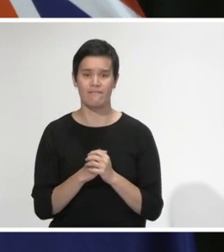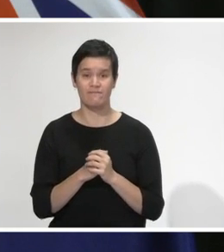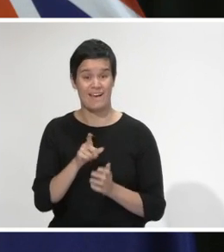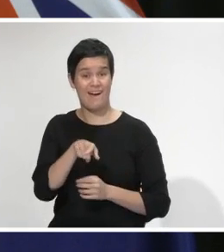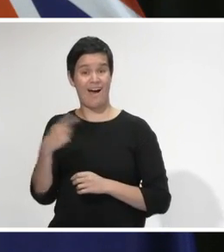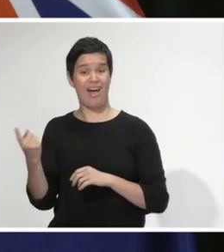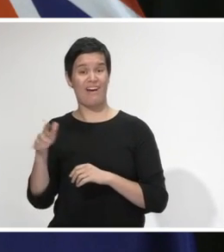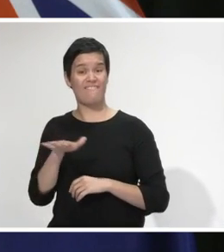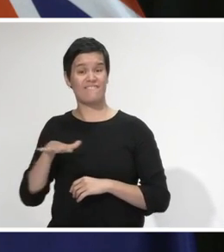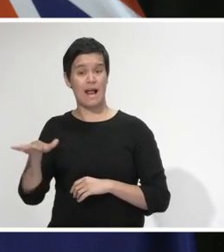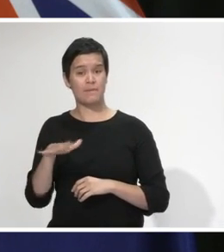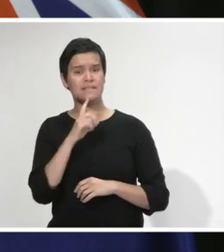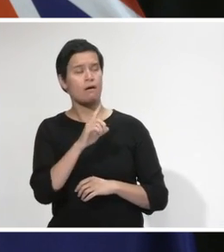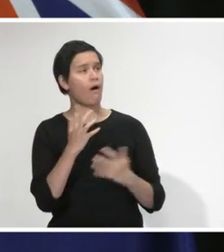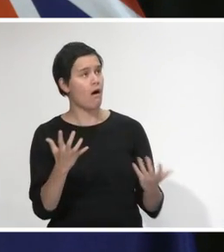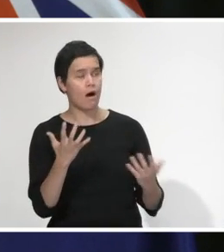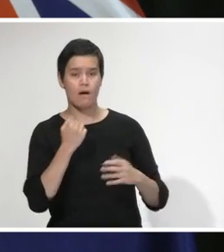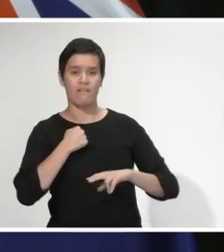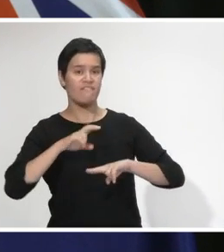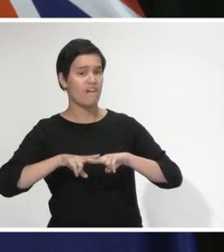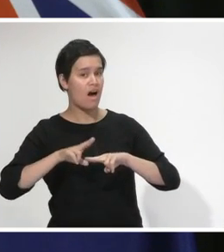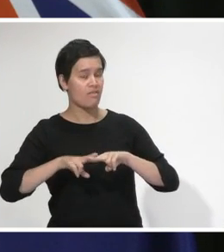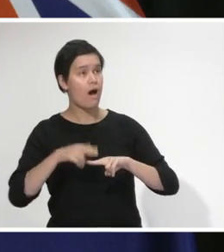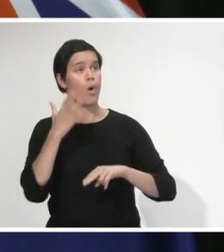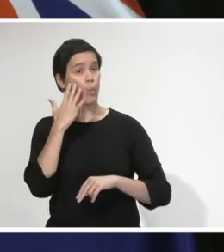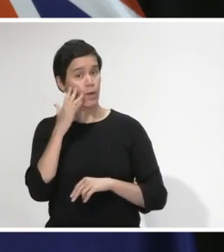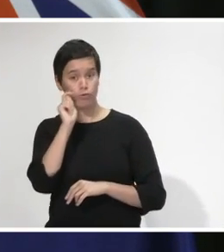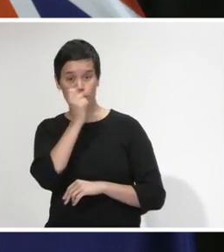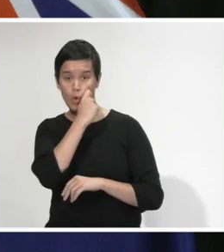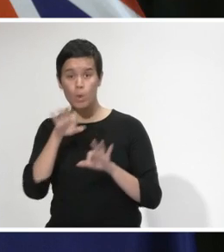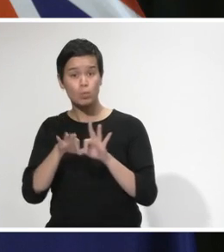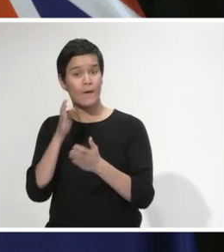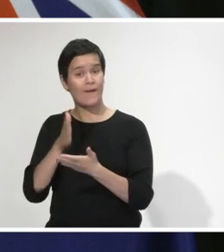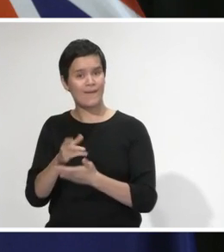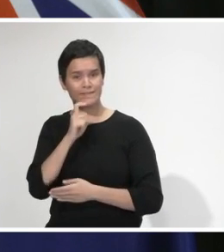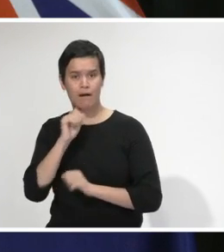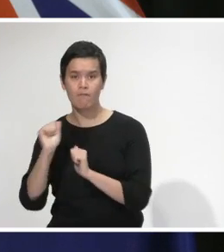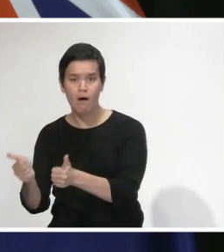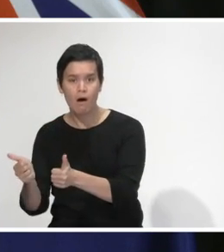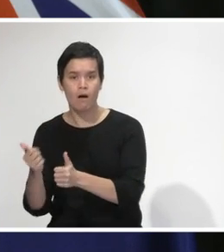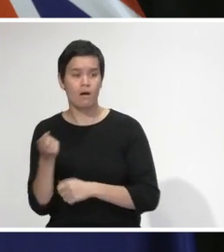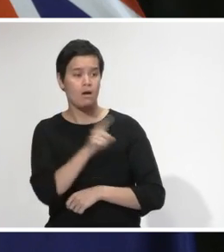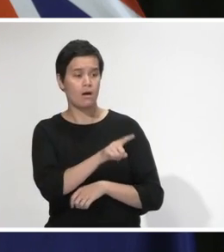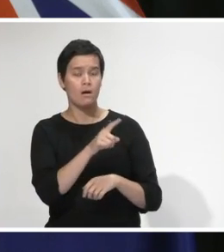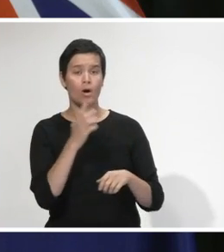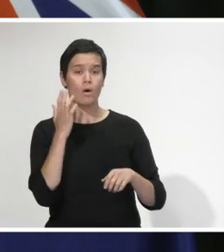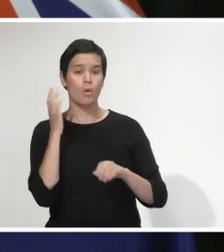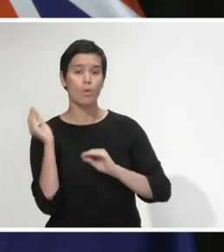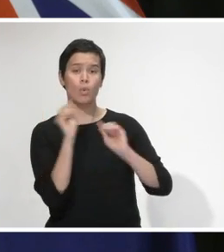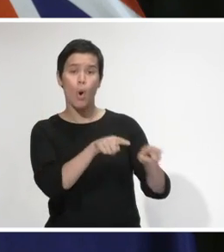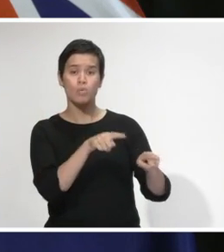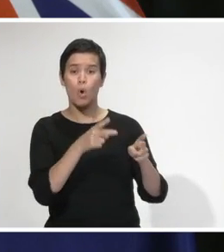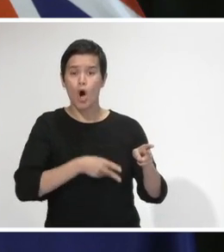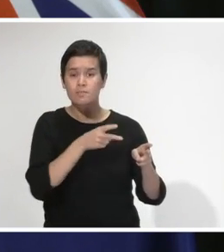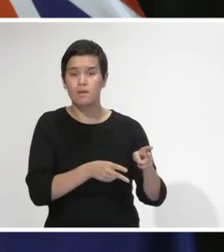care Dad received, both at Burwood and at Rosewood. They Skyped with Dad and the nurse caring for him, arranged for him to see a